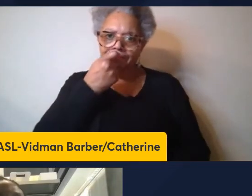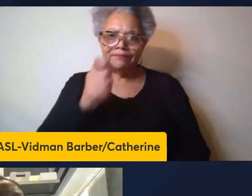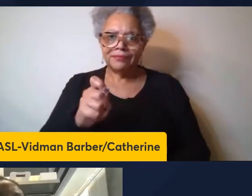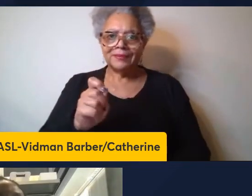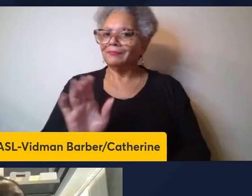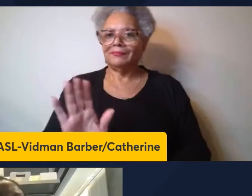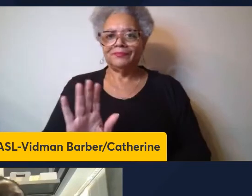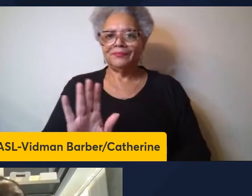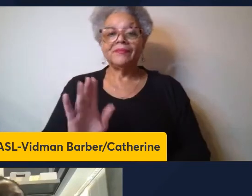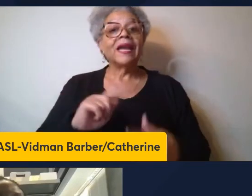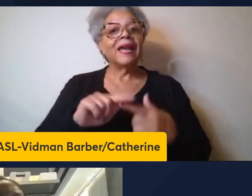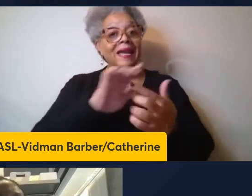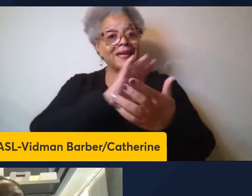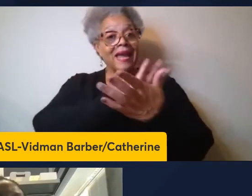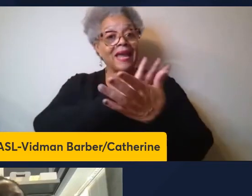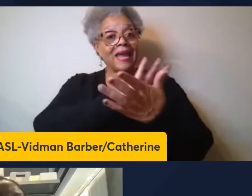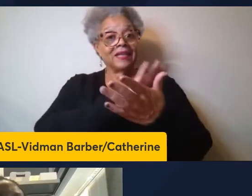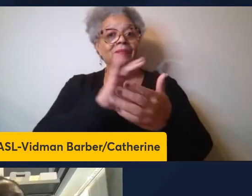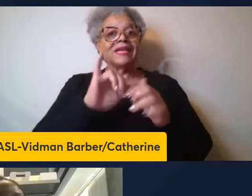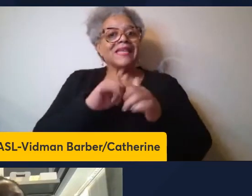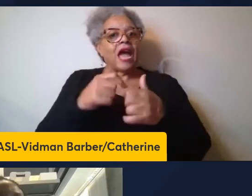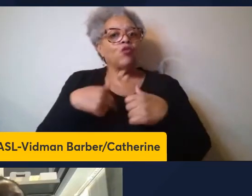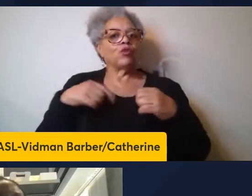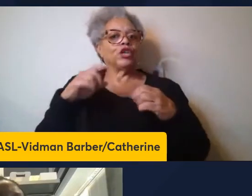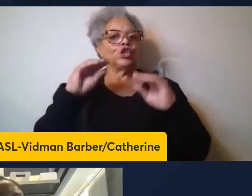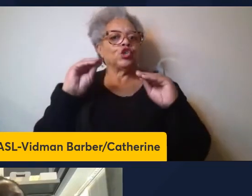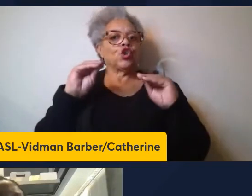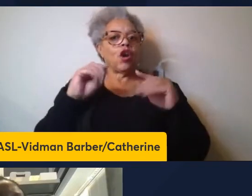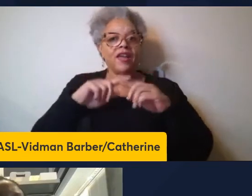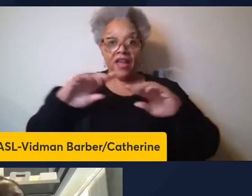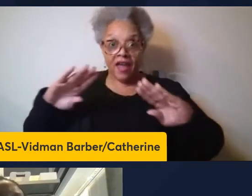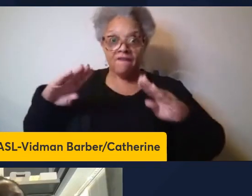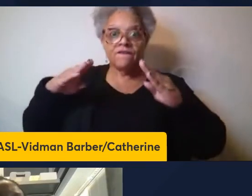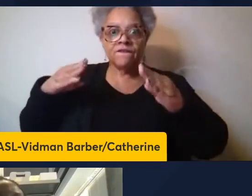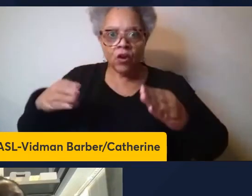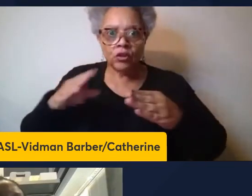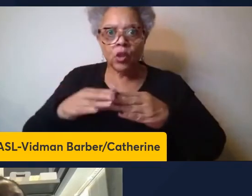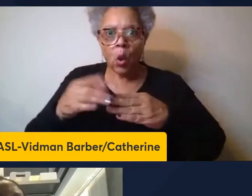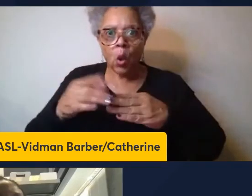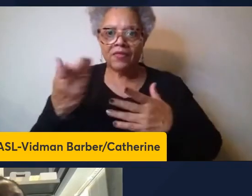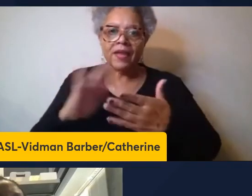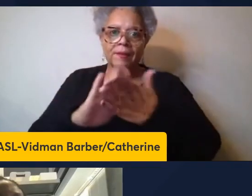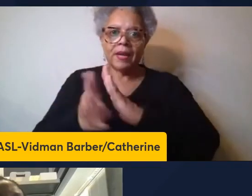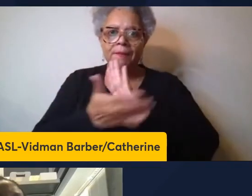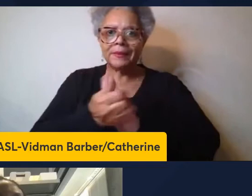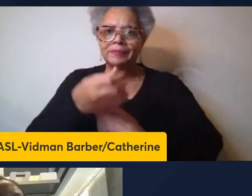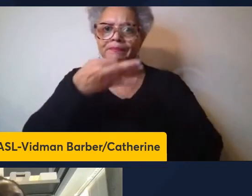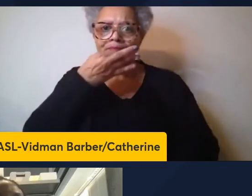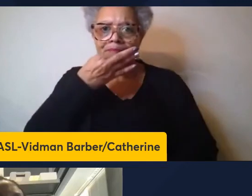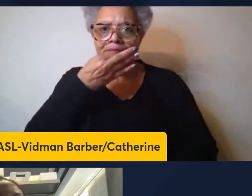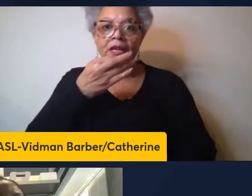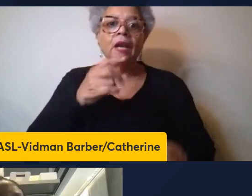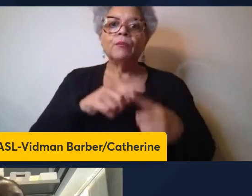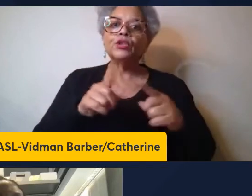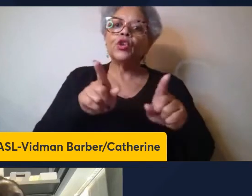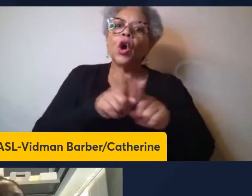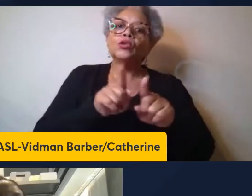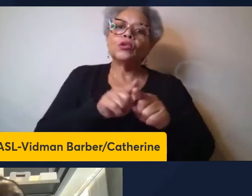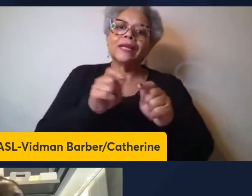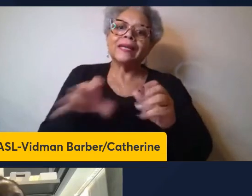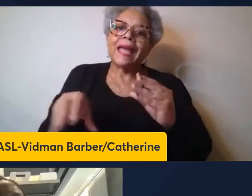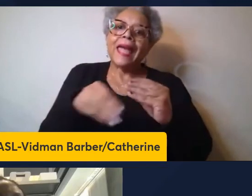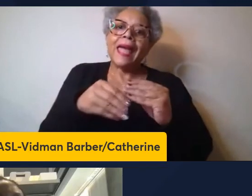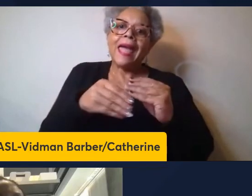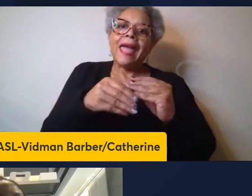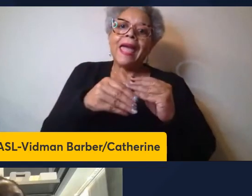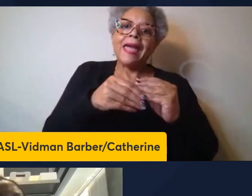in academia, this is what we're taught, like, focus on one thing and become an expert in that. But you can open it up a little bit more when you start